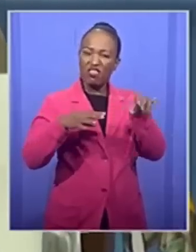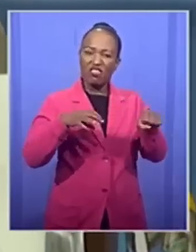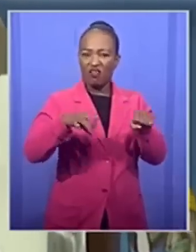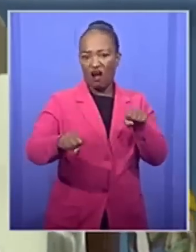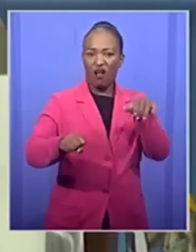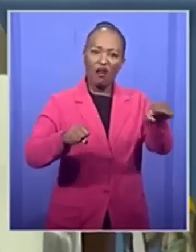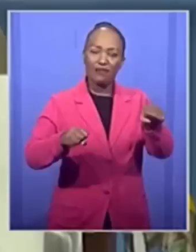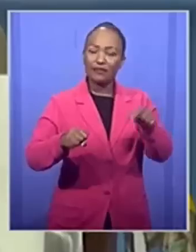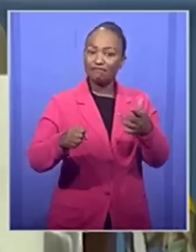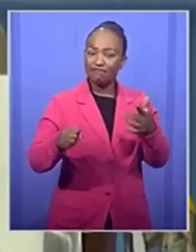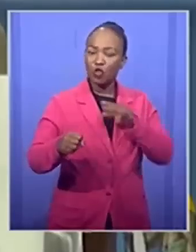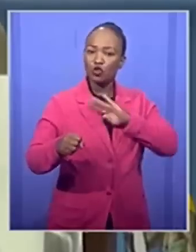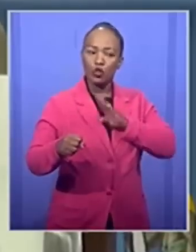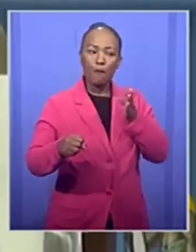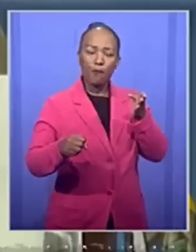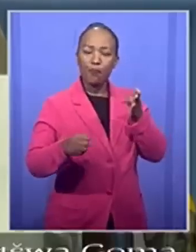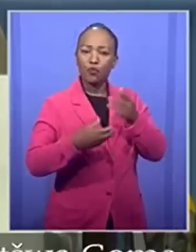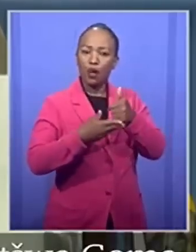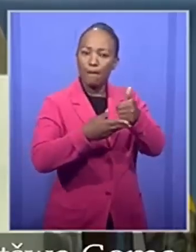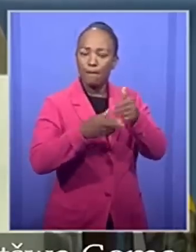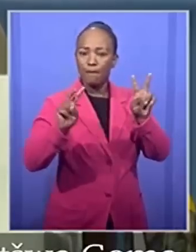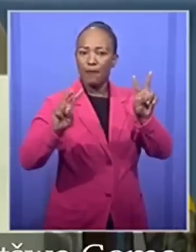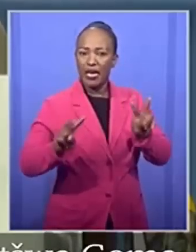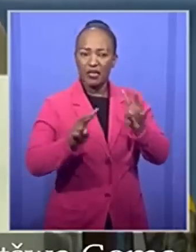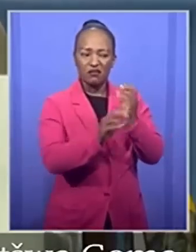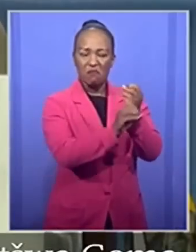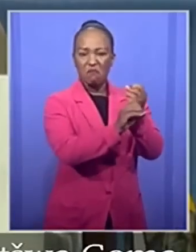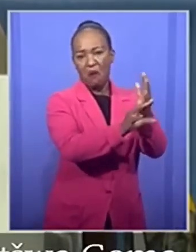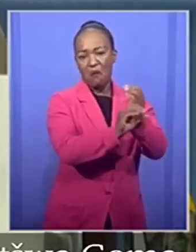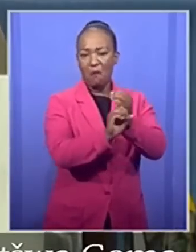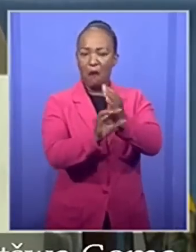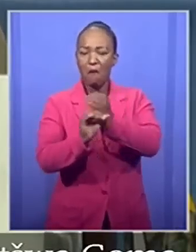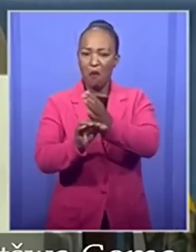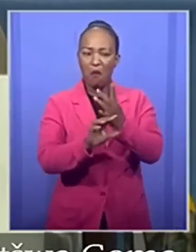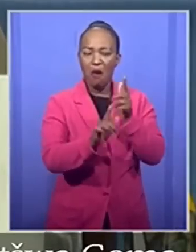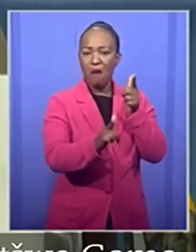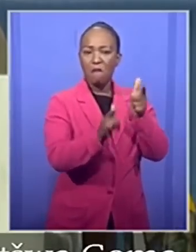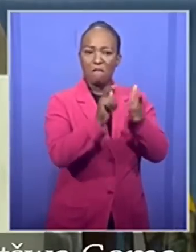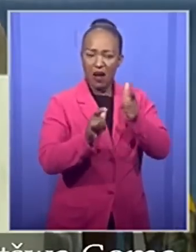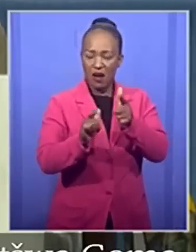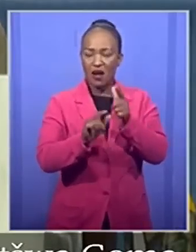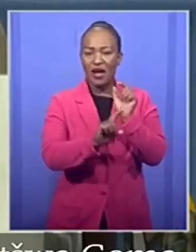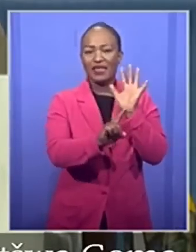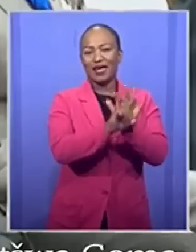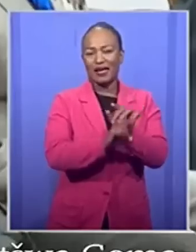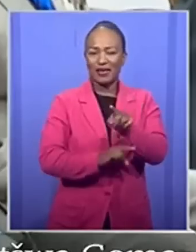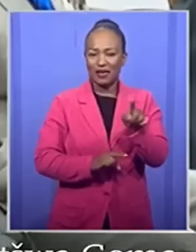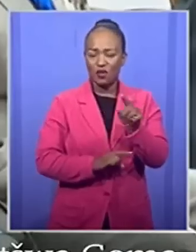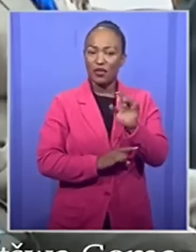and peacekeepers, worsening an already fragile security and humanitarian situation in eastern